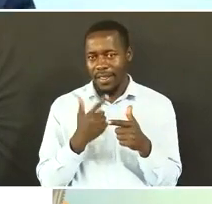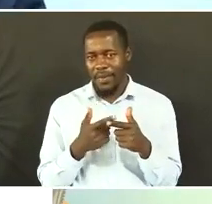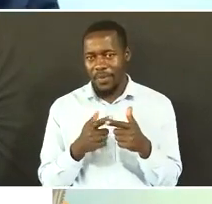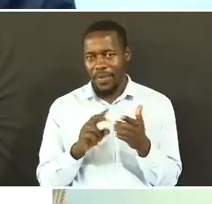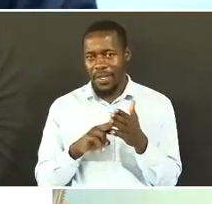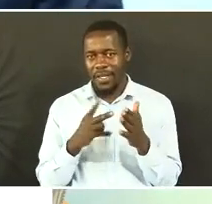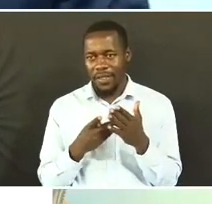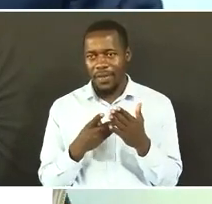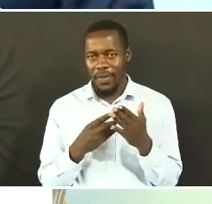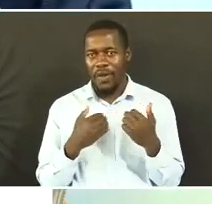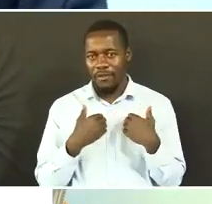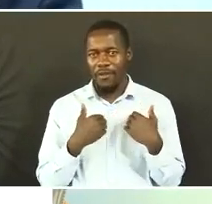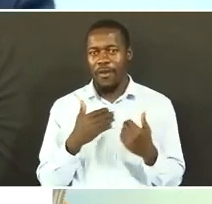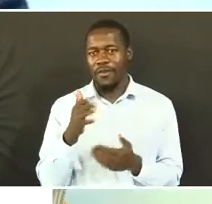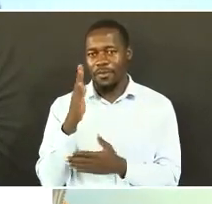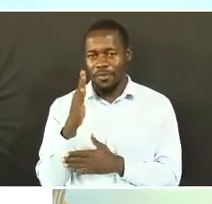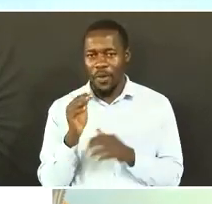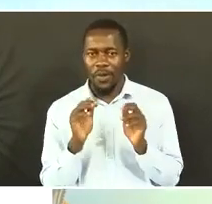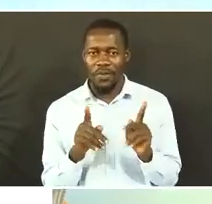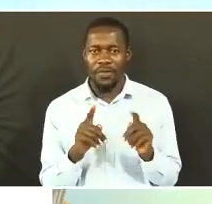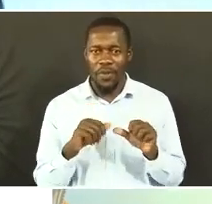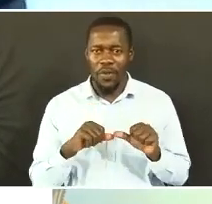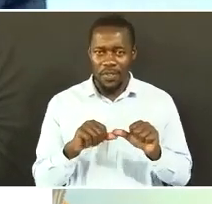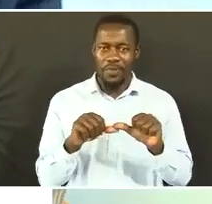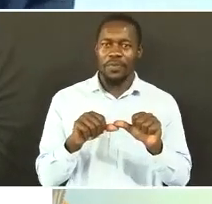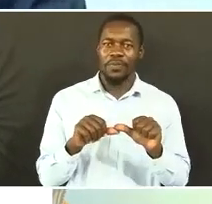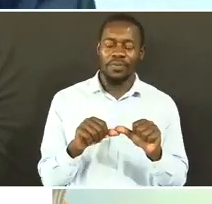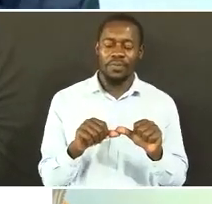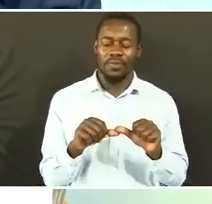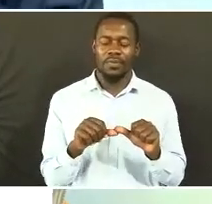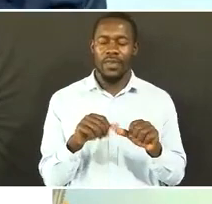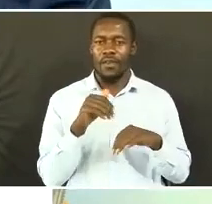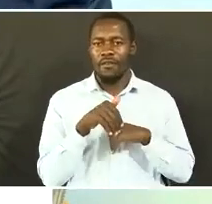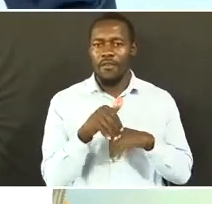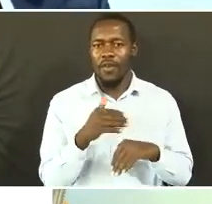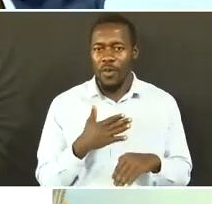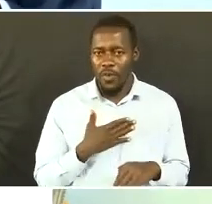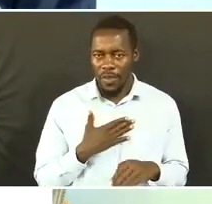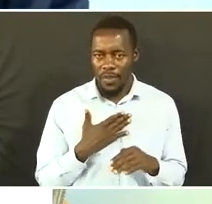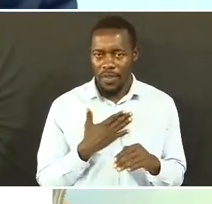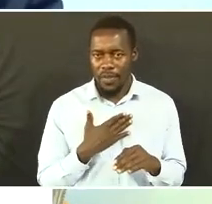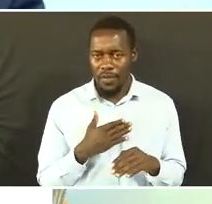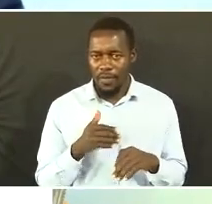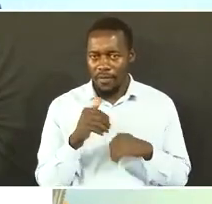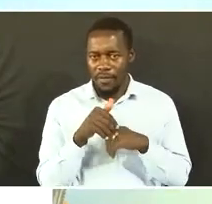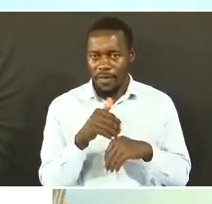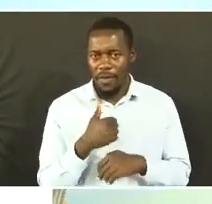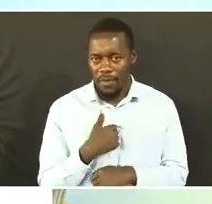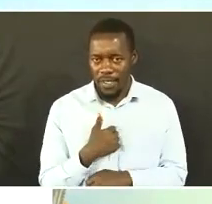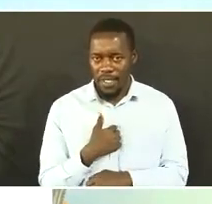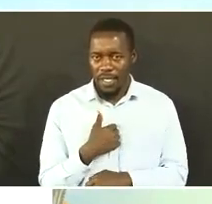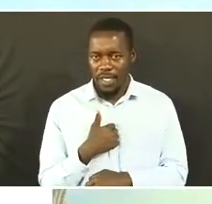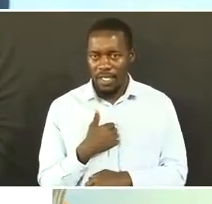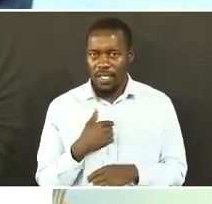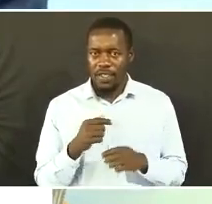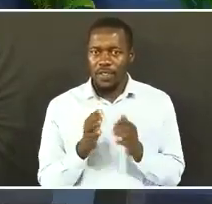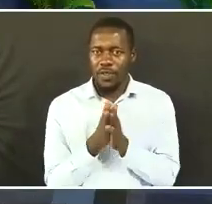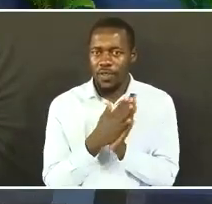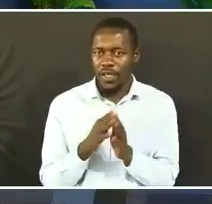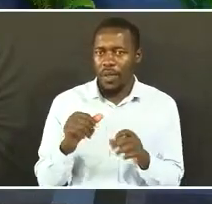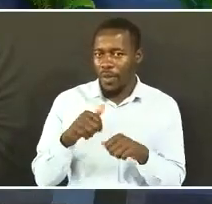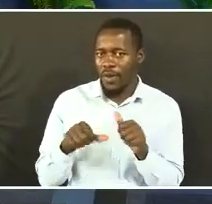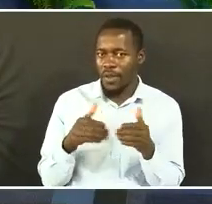love. Follow with me, friends and church, the progress of the prodigal son, now called Prodigal